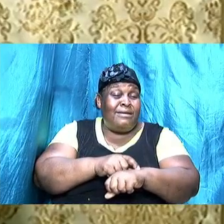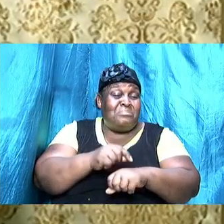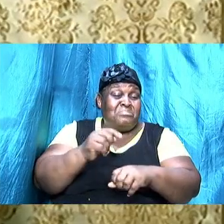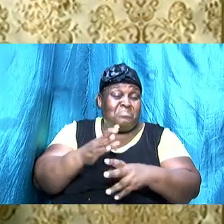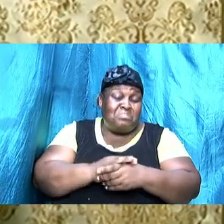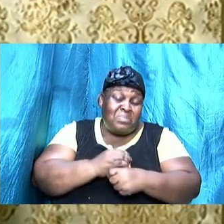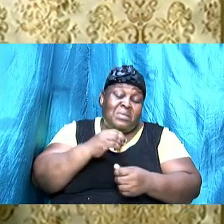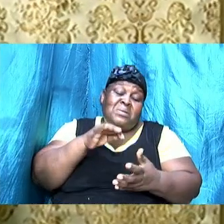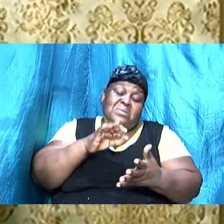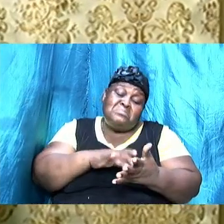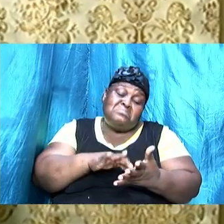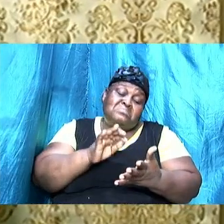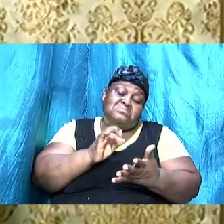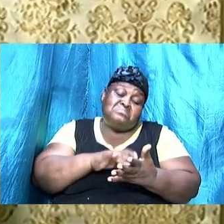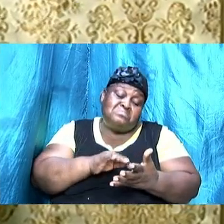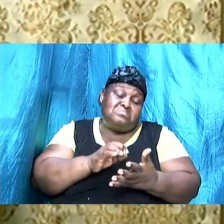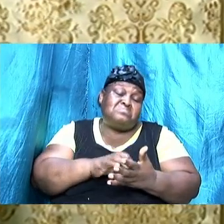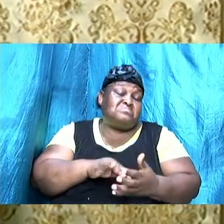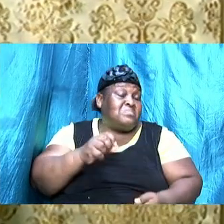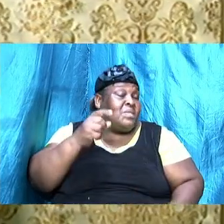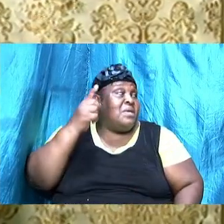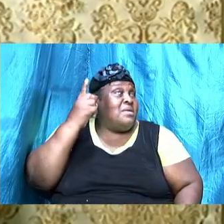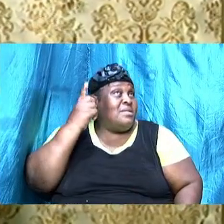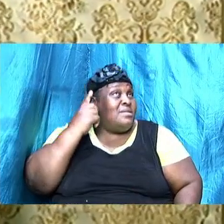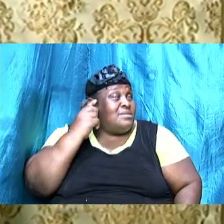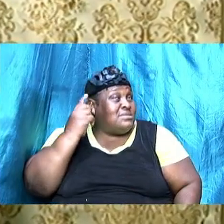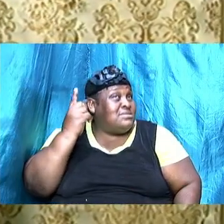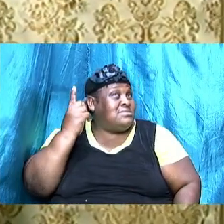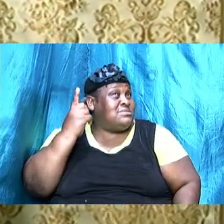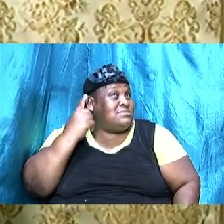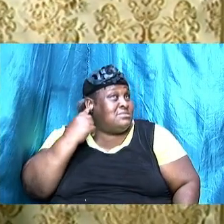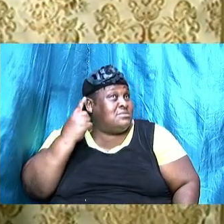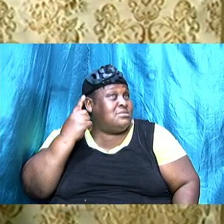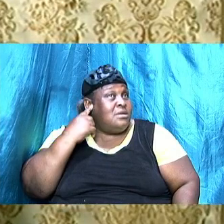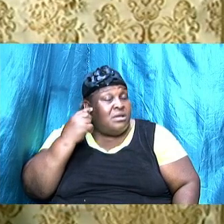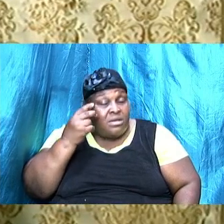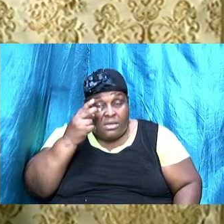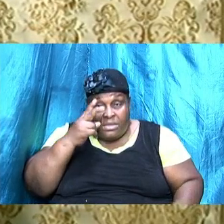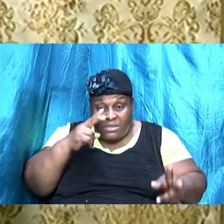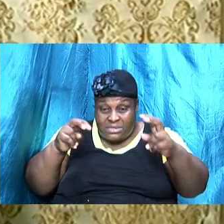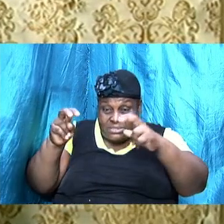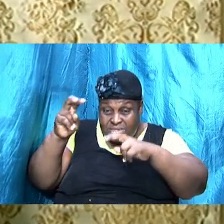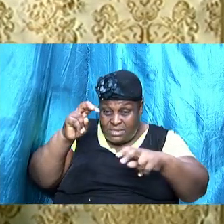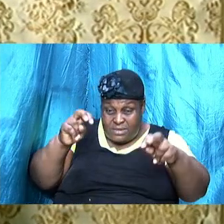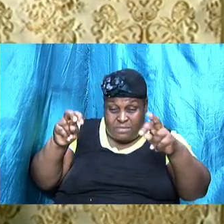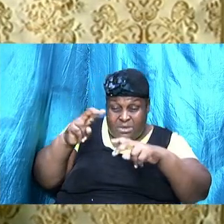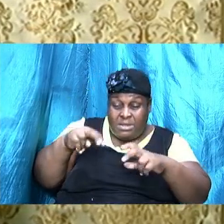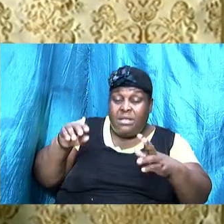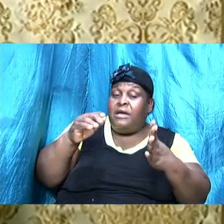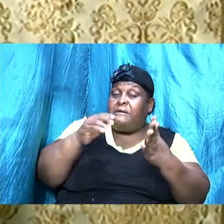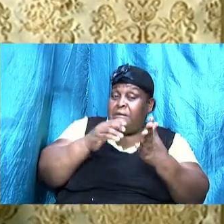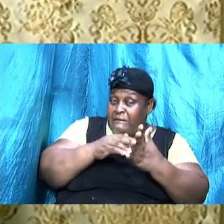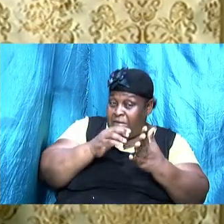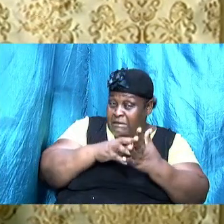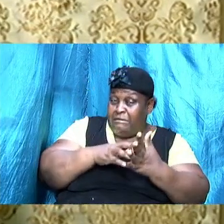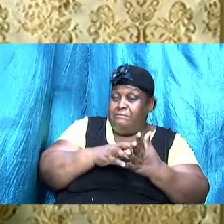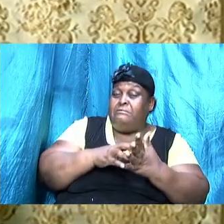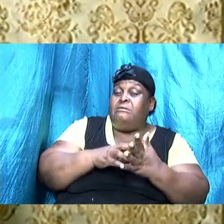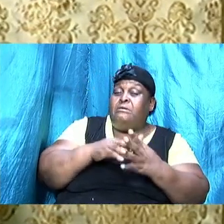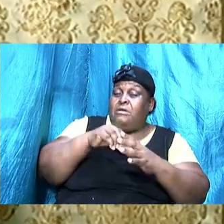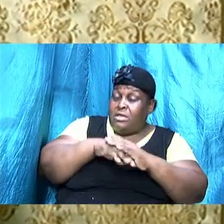heed, to give ear, to look again into the word. Put